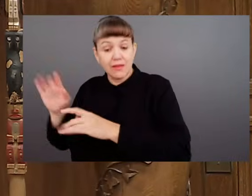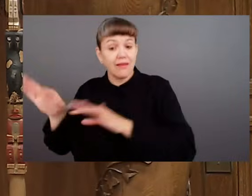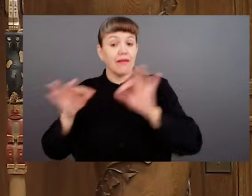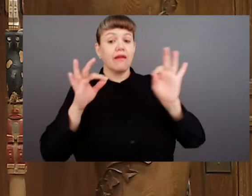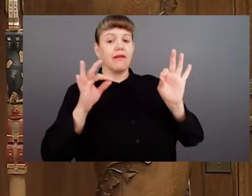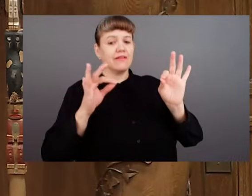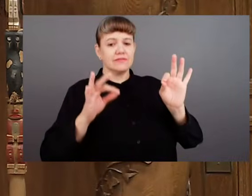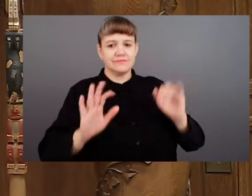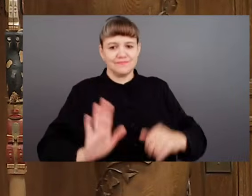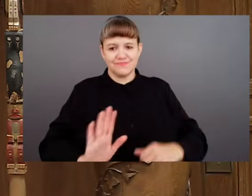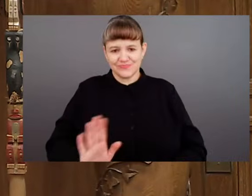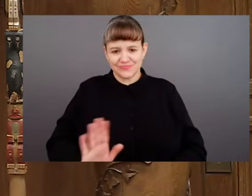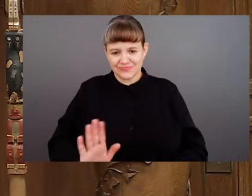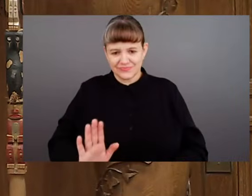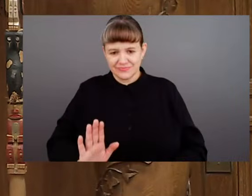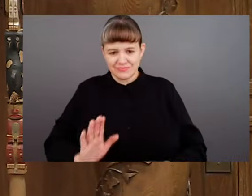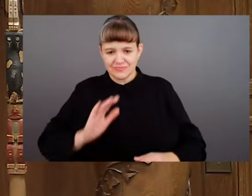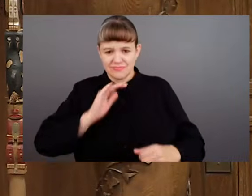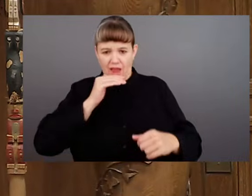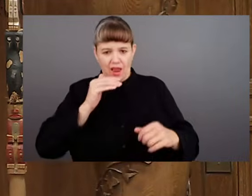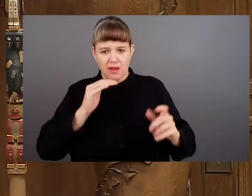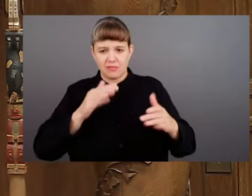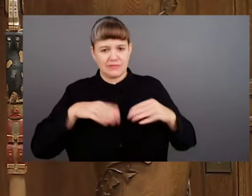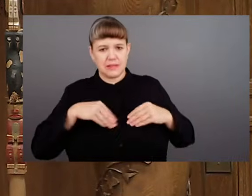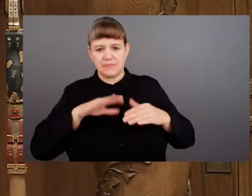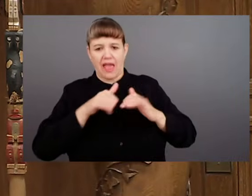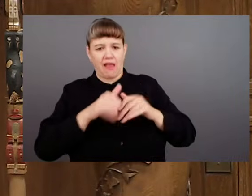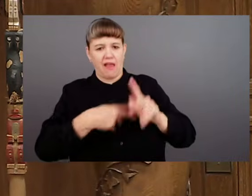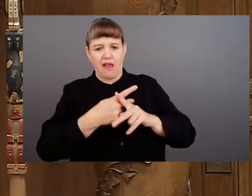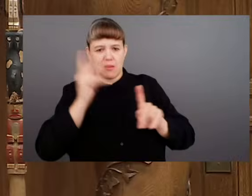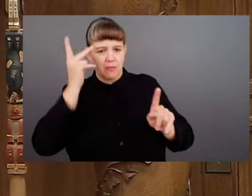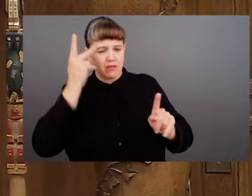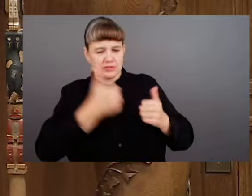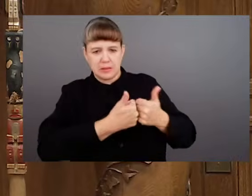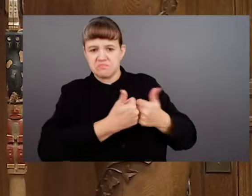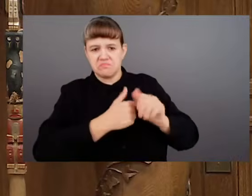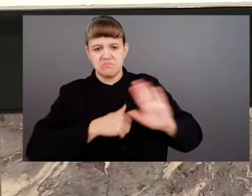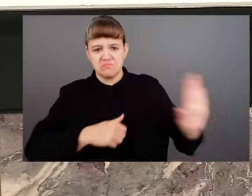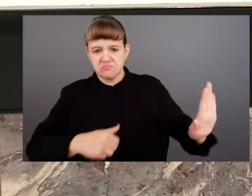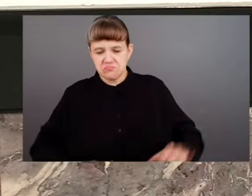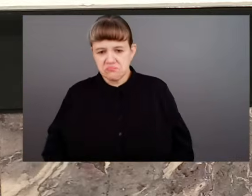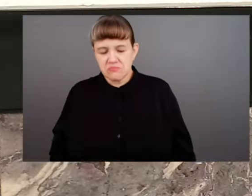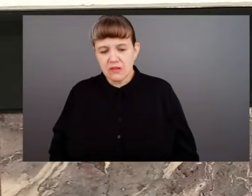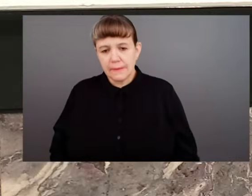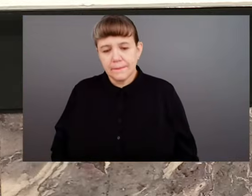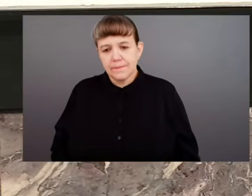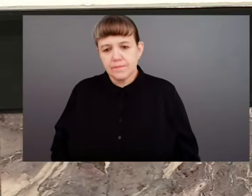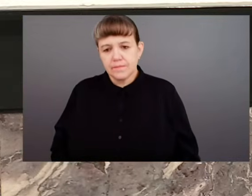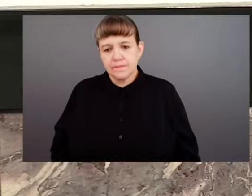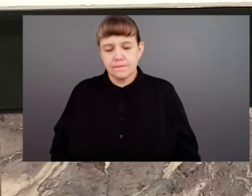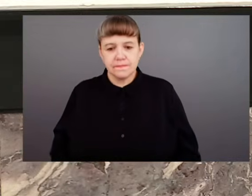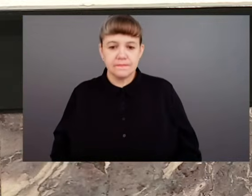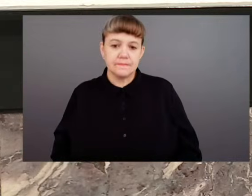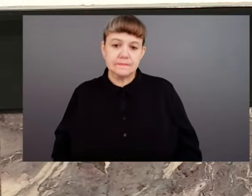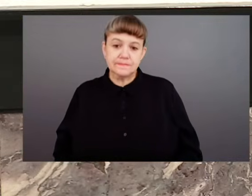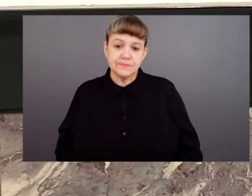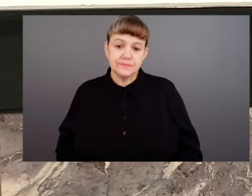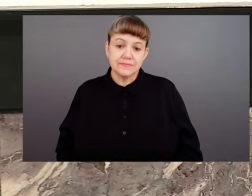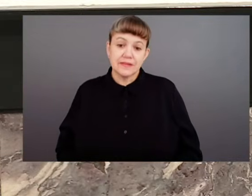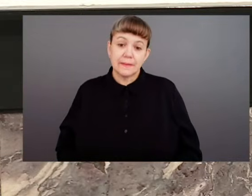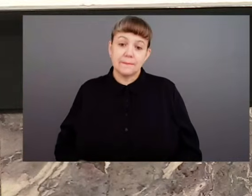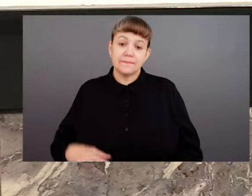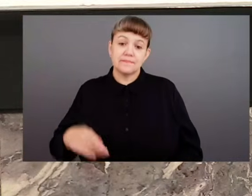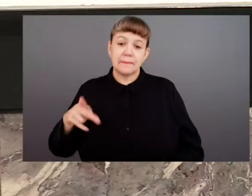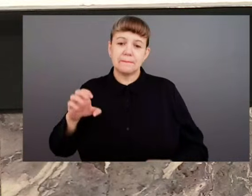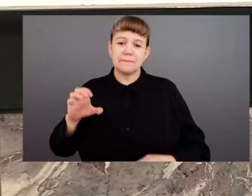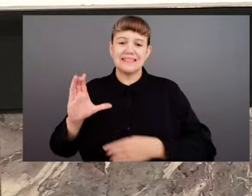Member for Peace River North. Thank you, Mr. Speaker. We have seen a health care and drug crisis sweep across this province, but